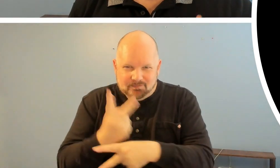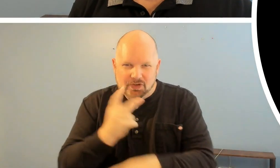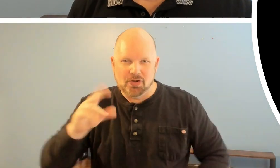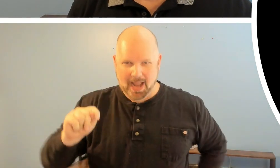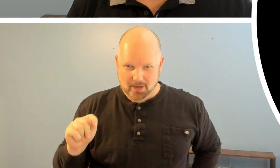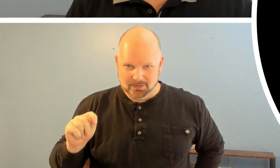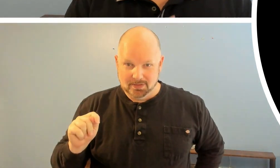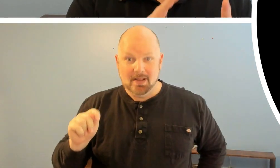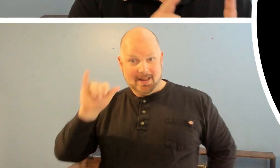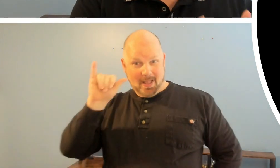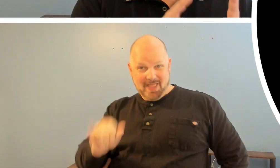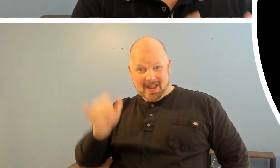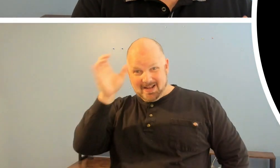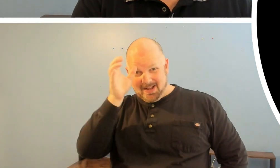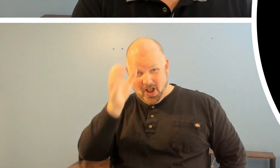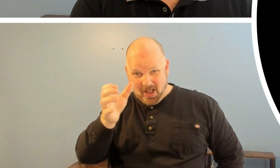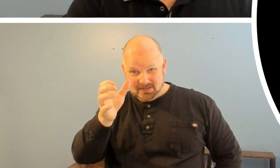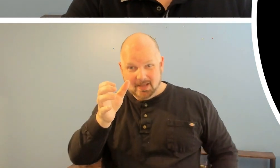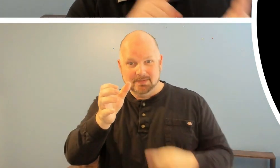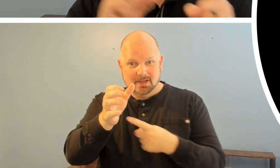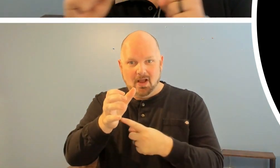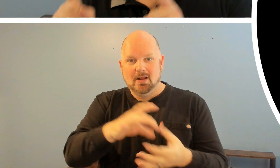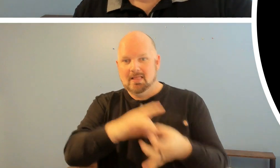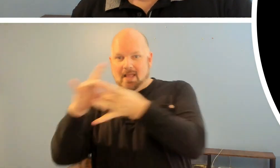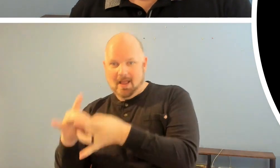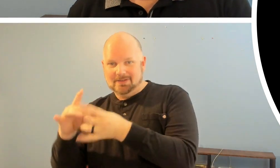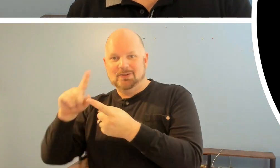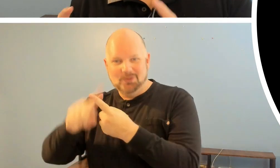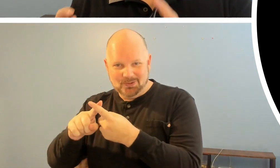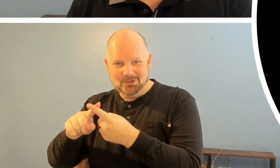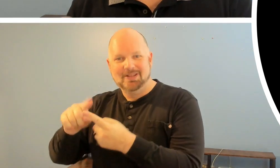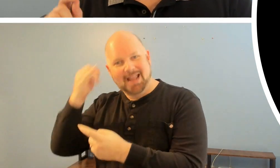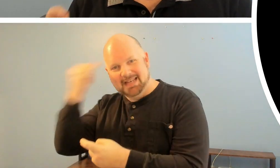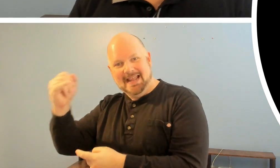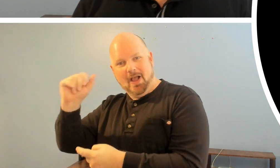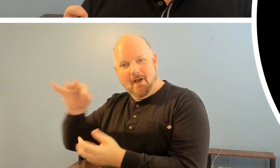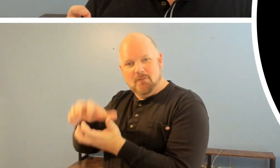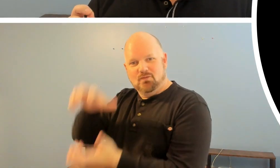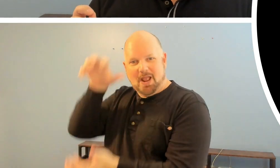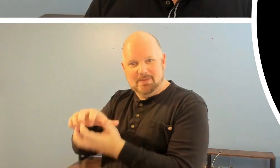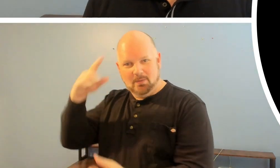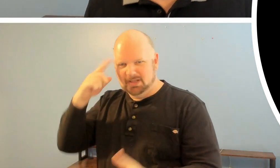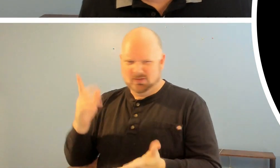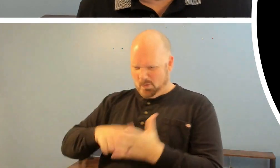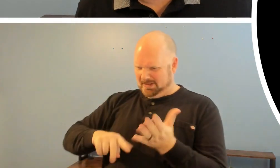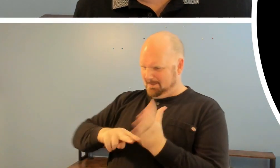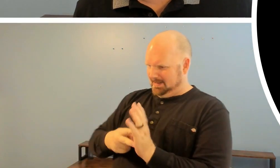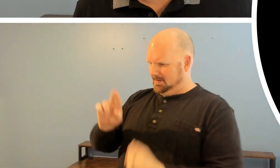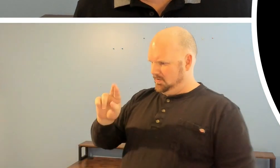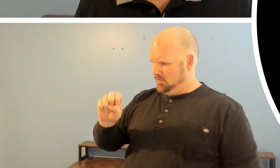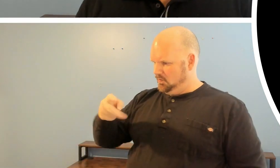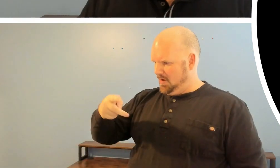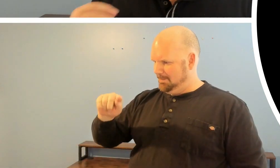Now, interestingly enough, that concept will lead right into the concept of reptile brain. So what is reptile